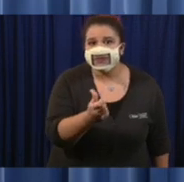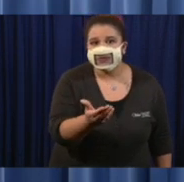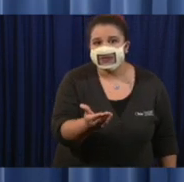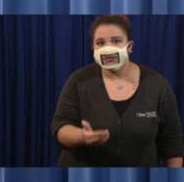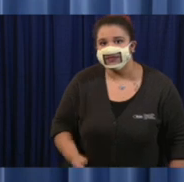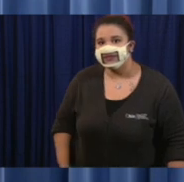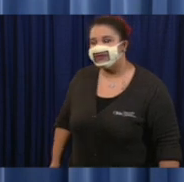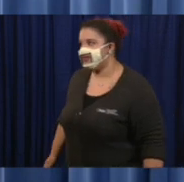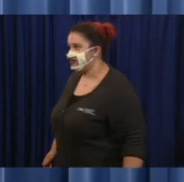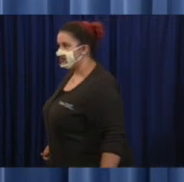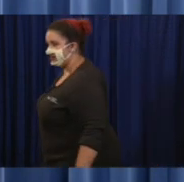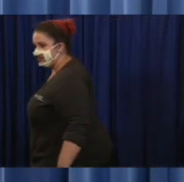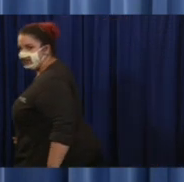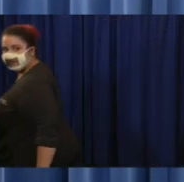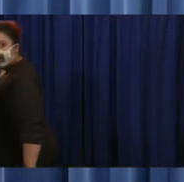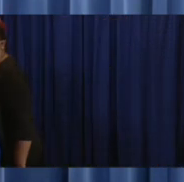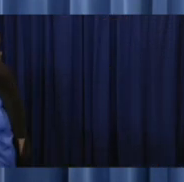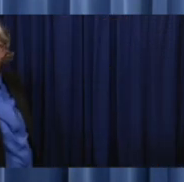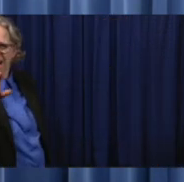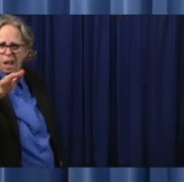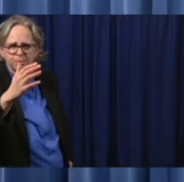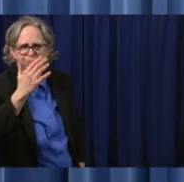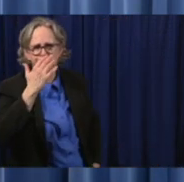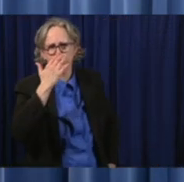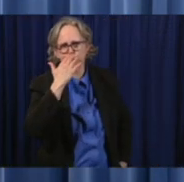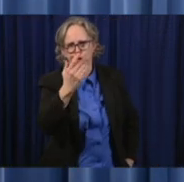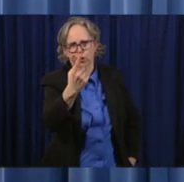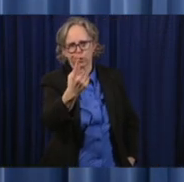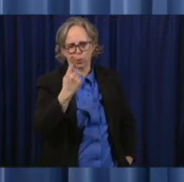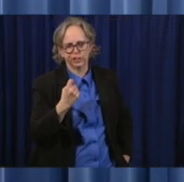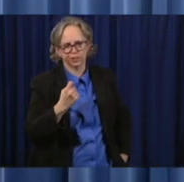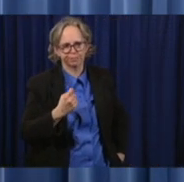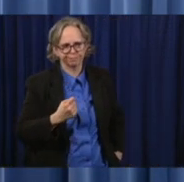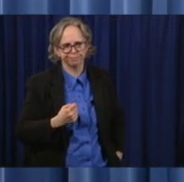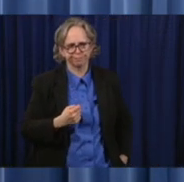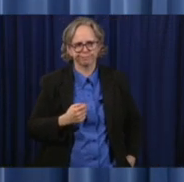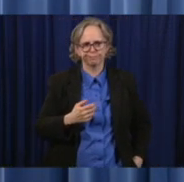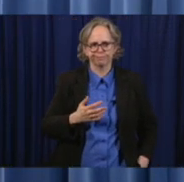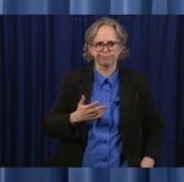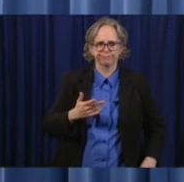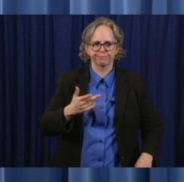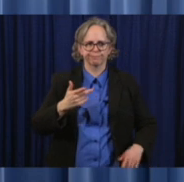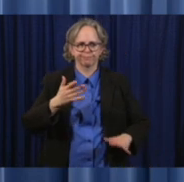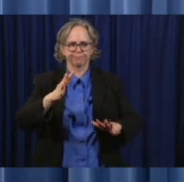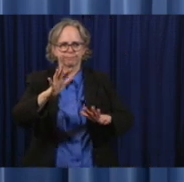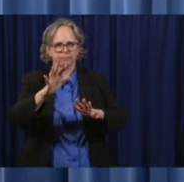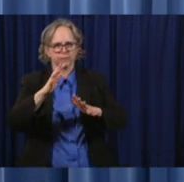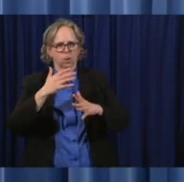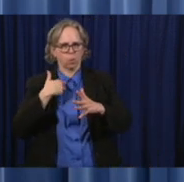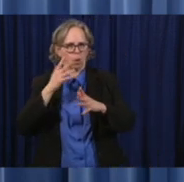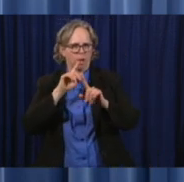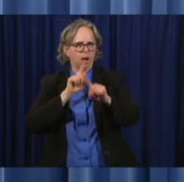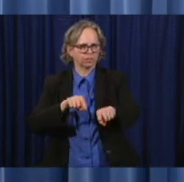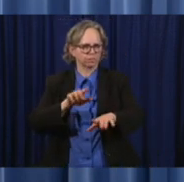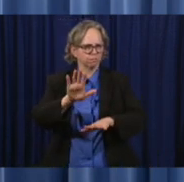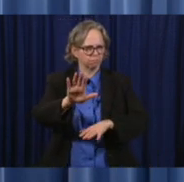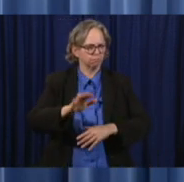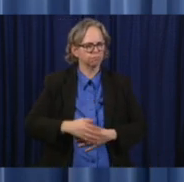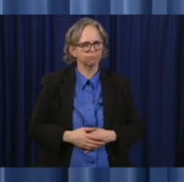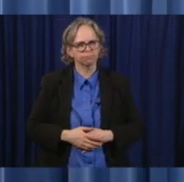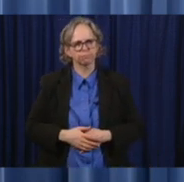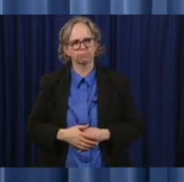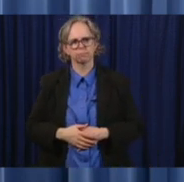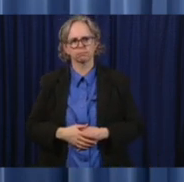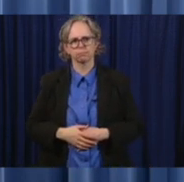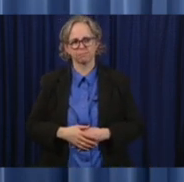Well, good question, and we're going to have that shortly. But as I said yesterday, it's very important